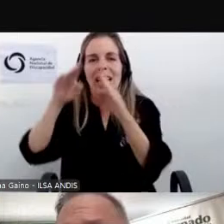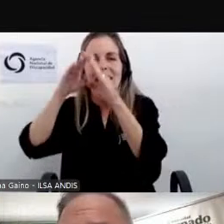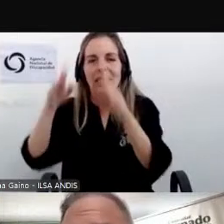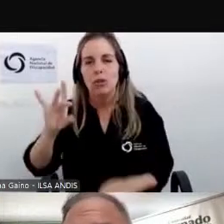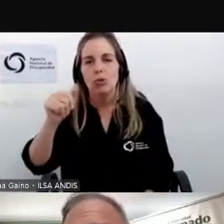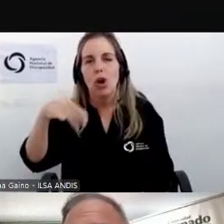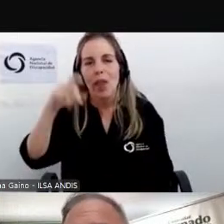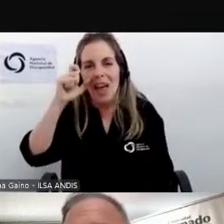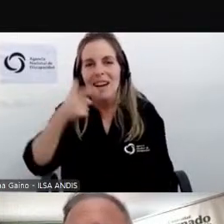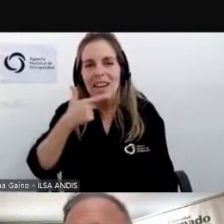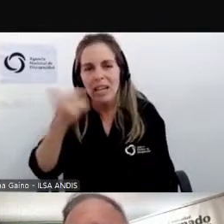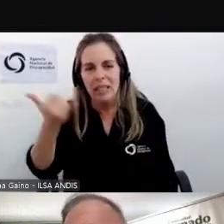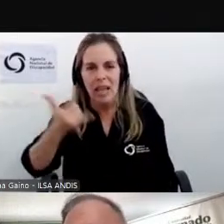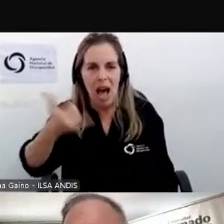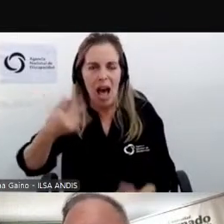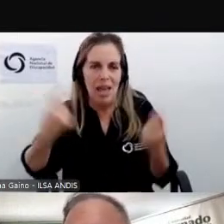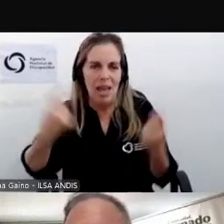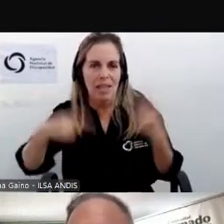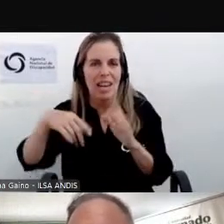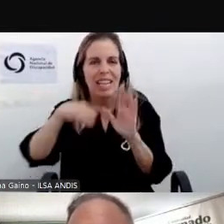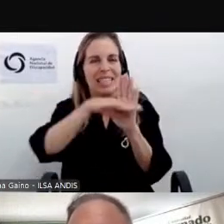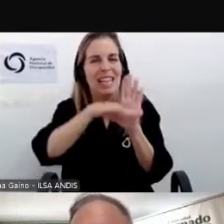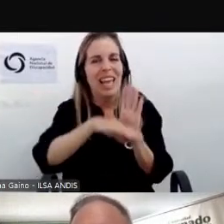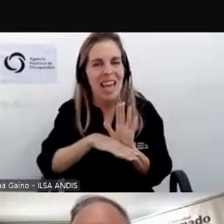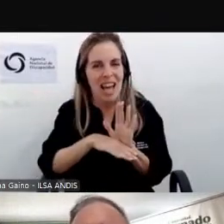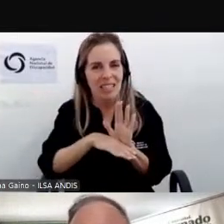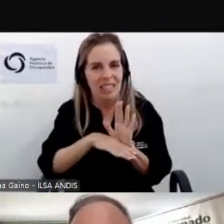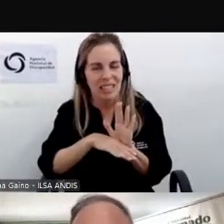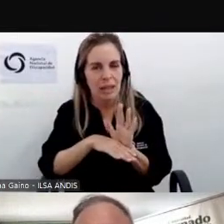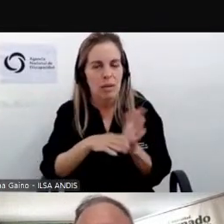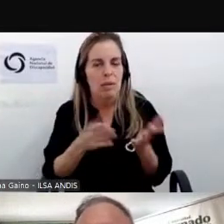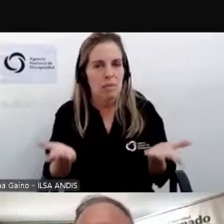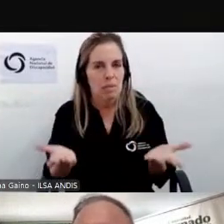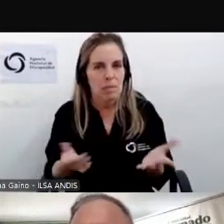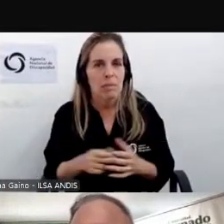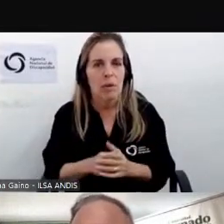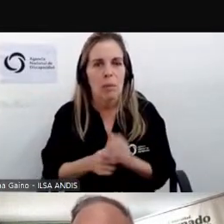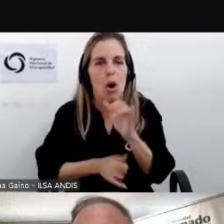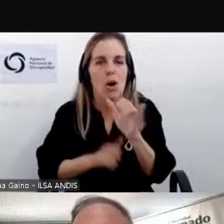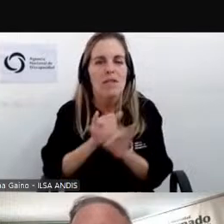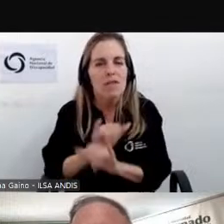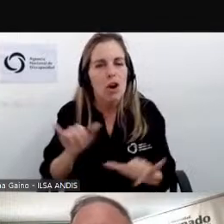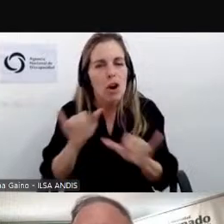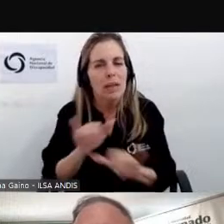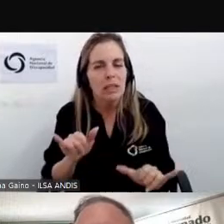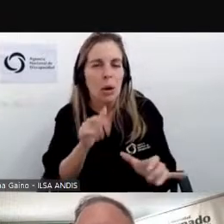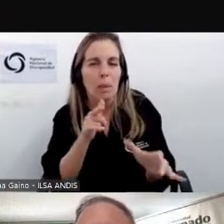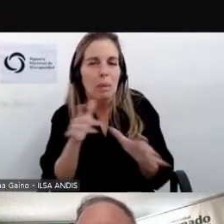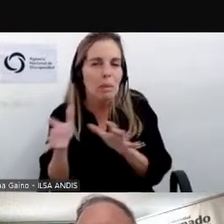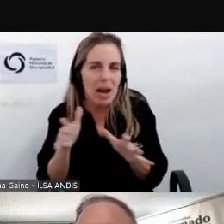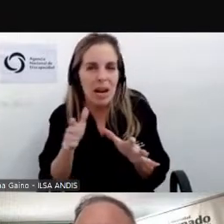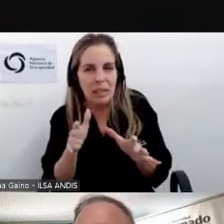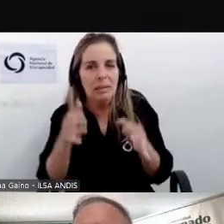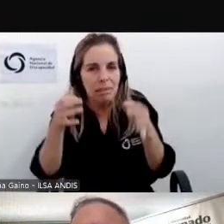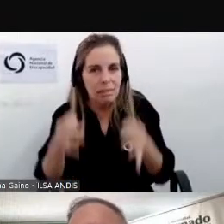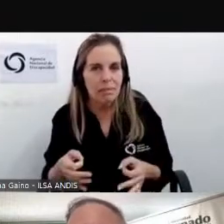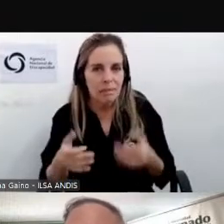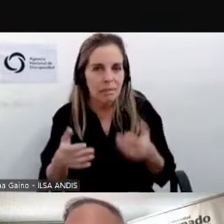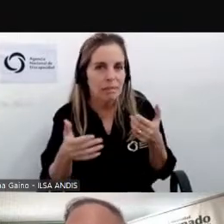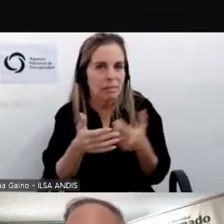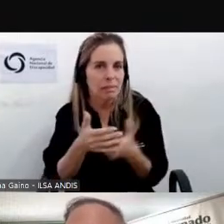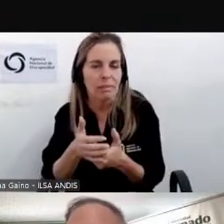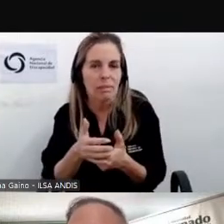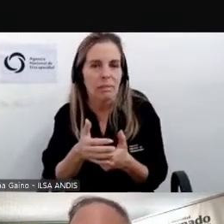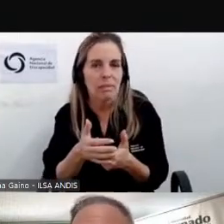on the part of the Danish Institute. So there are several